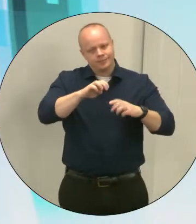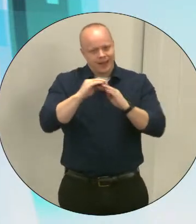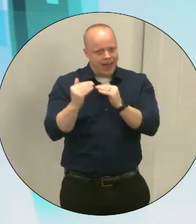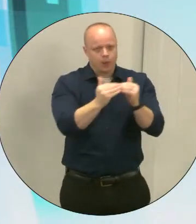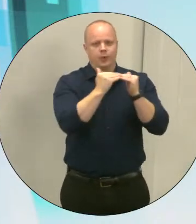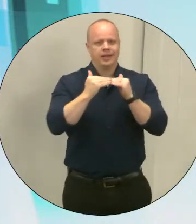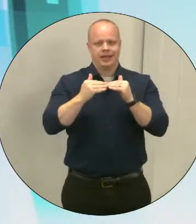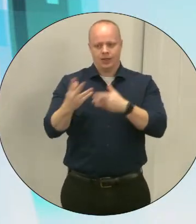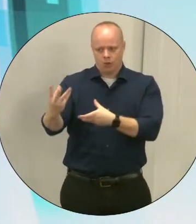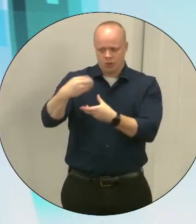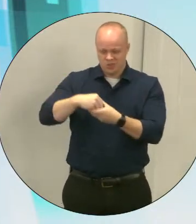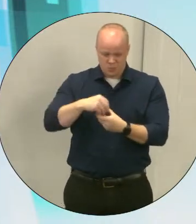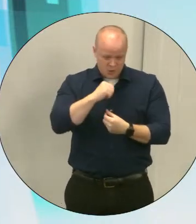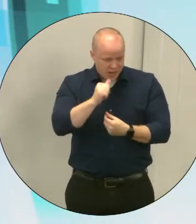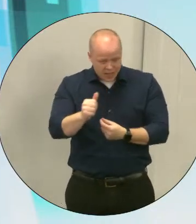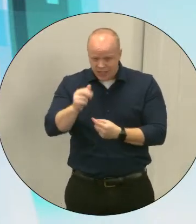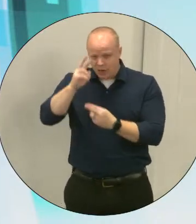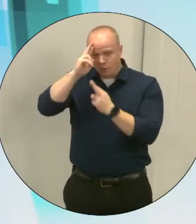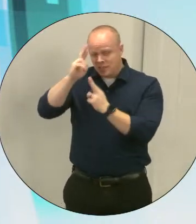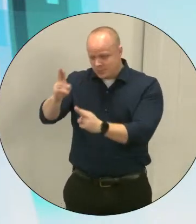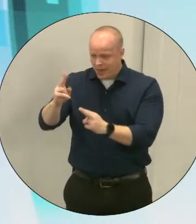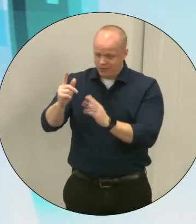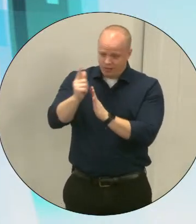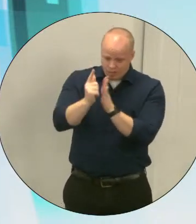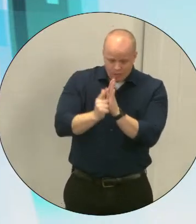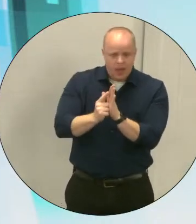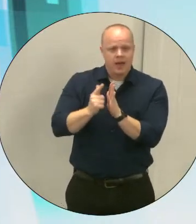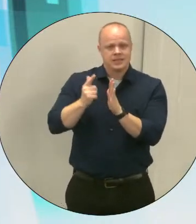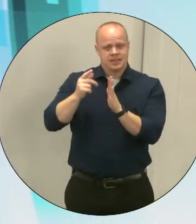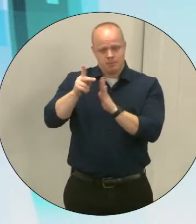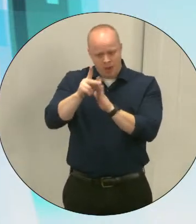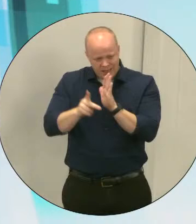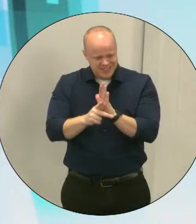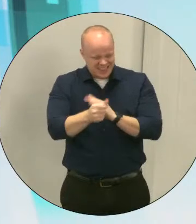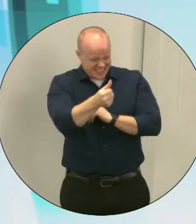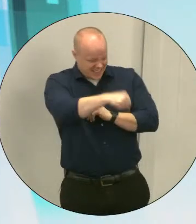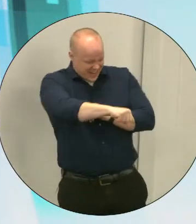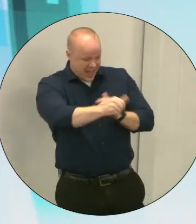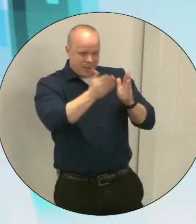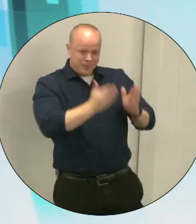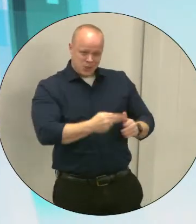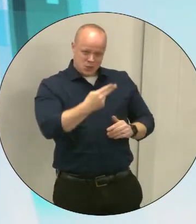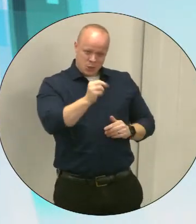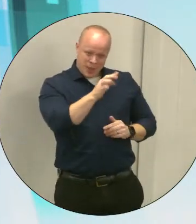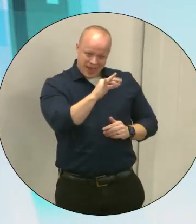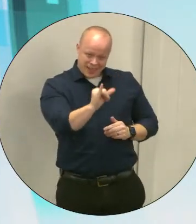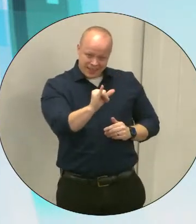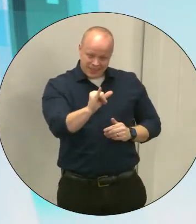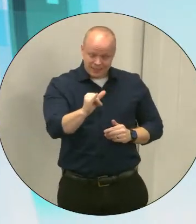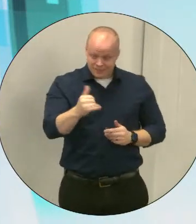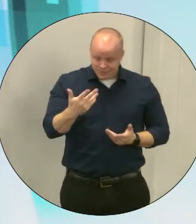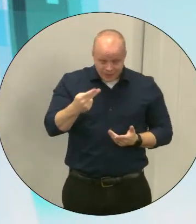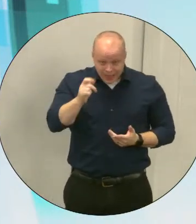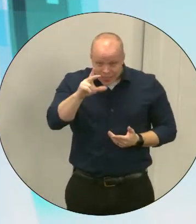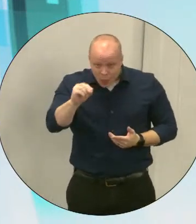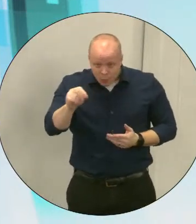respect laws and policies that deny a person's humanity. Hello, it was legal to have